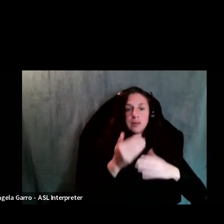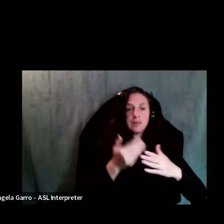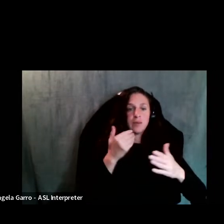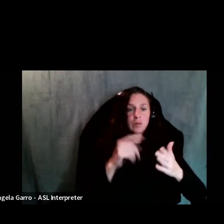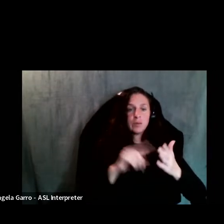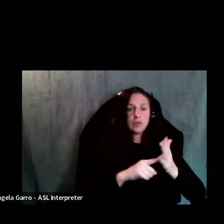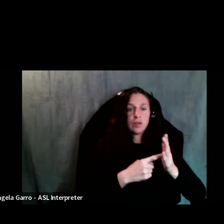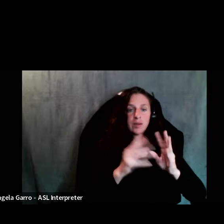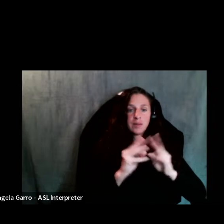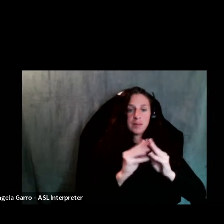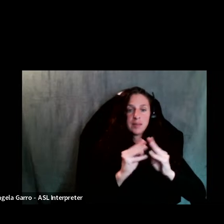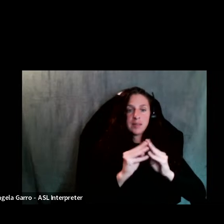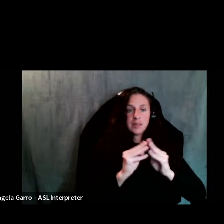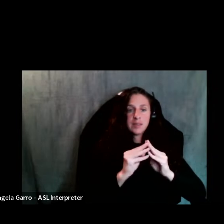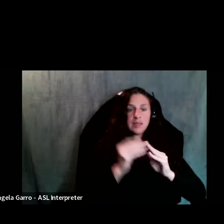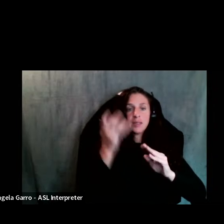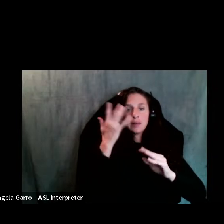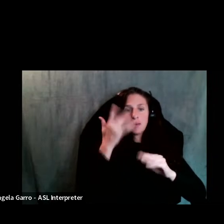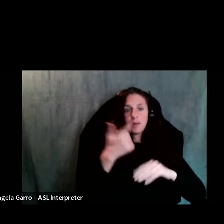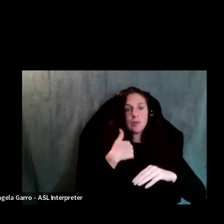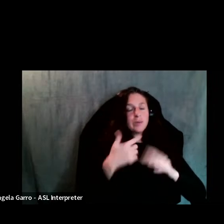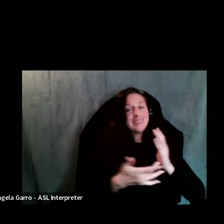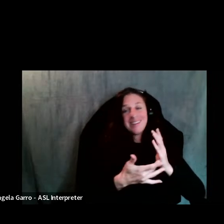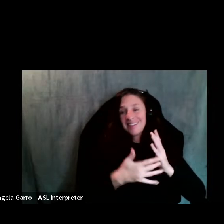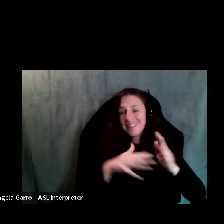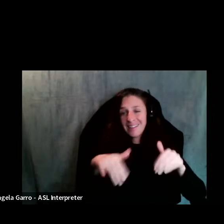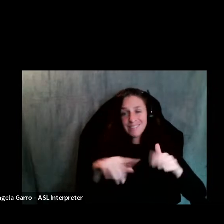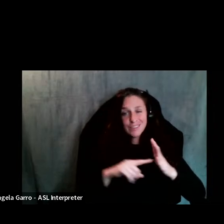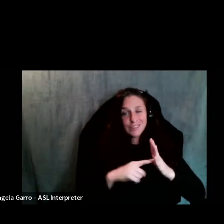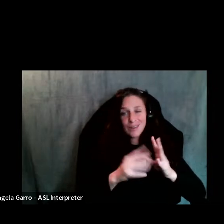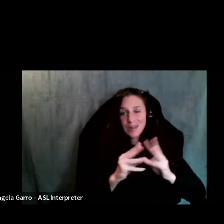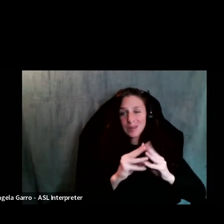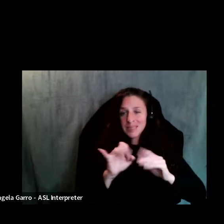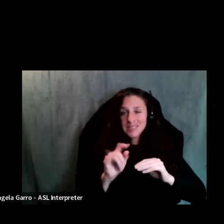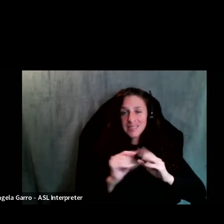meeting? Because we technically haven't started our meeting yet.